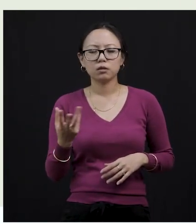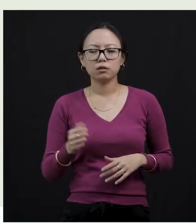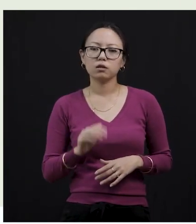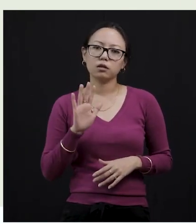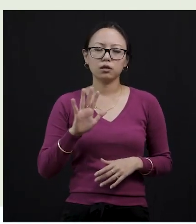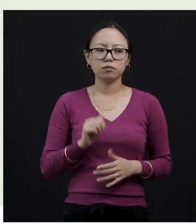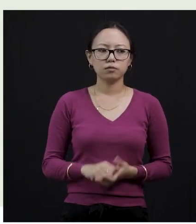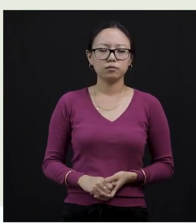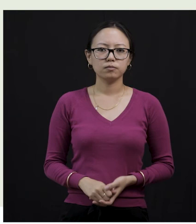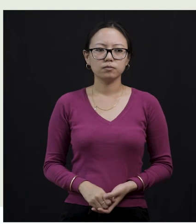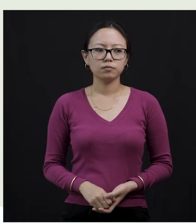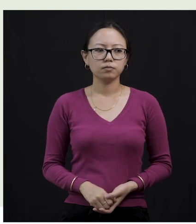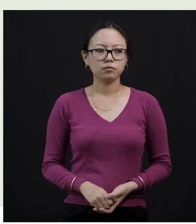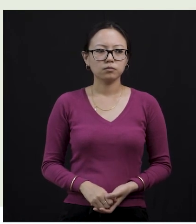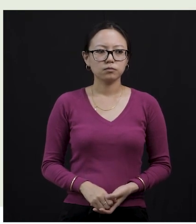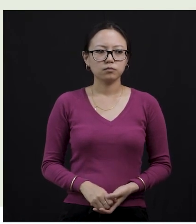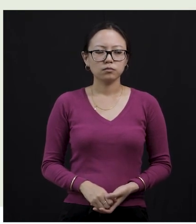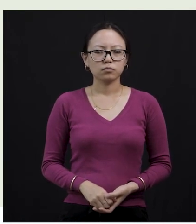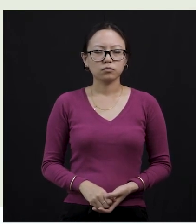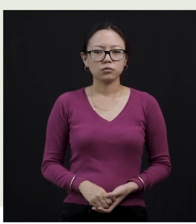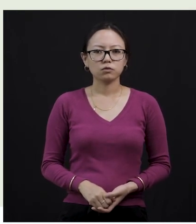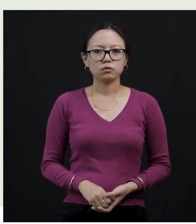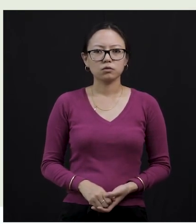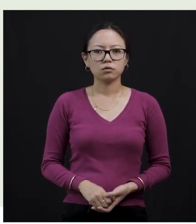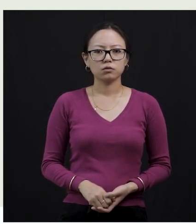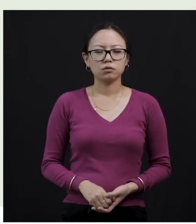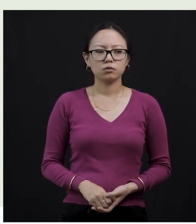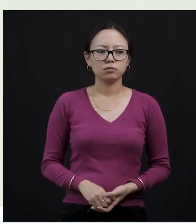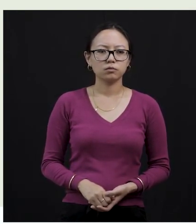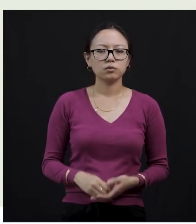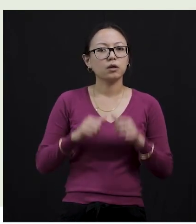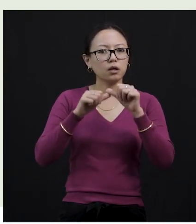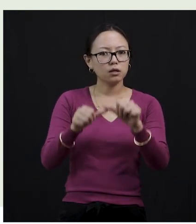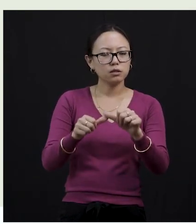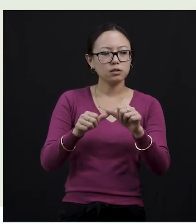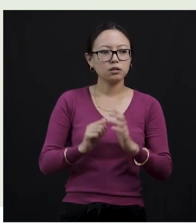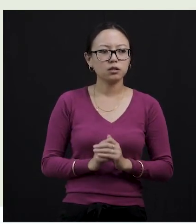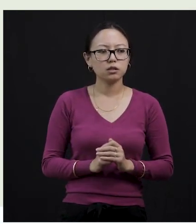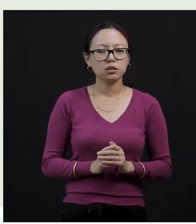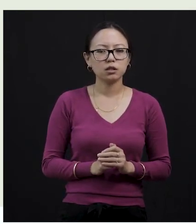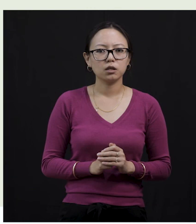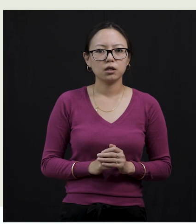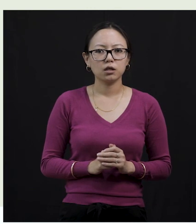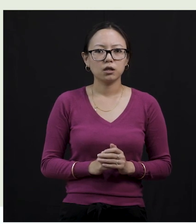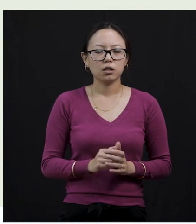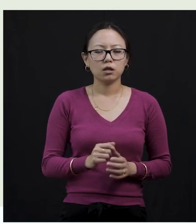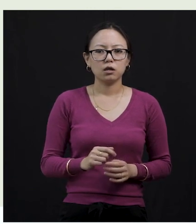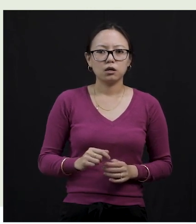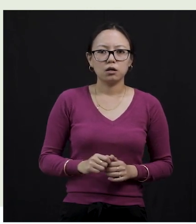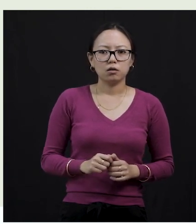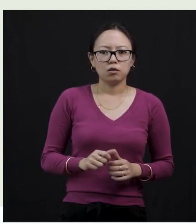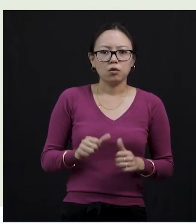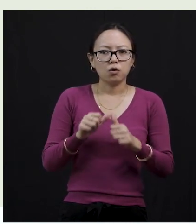the rows. Okay, so what you need to write it down, total number of people. So we have 100 number of